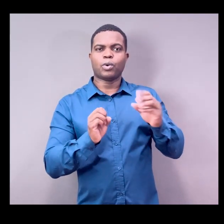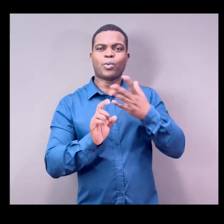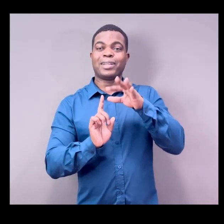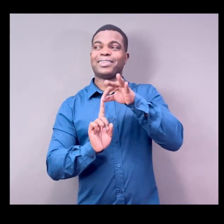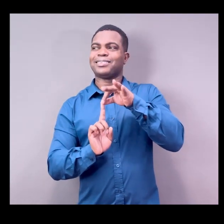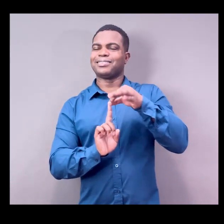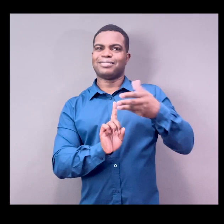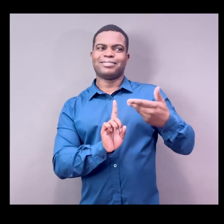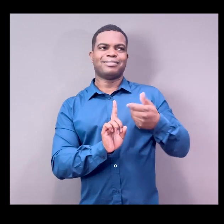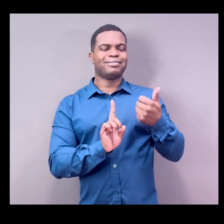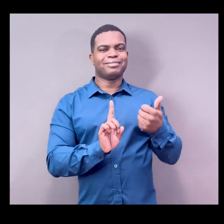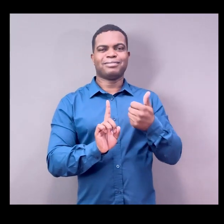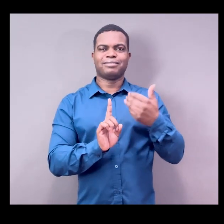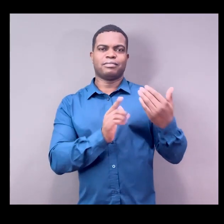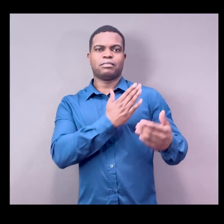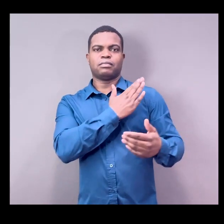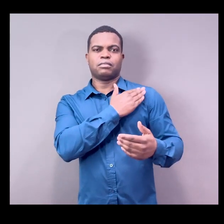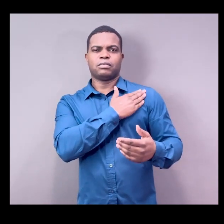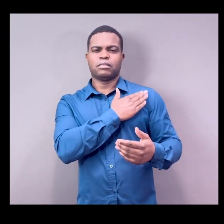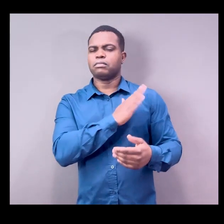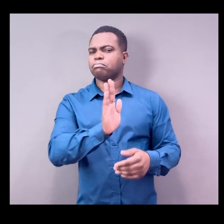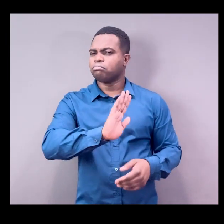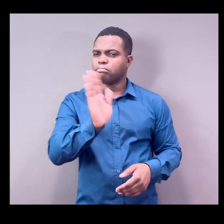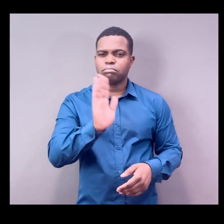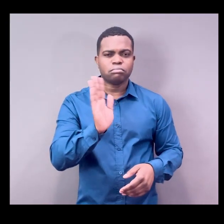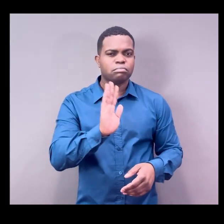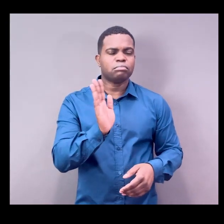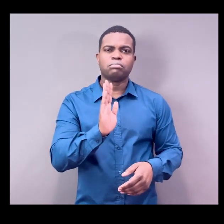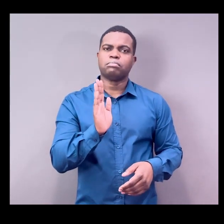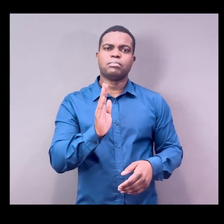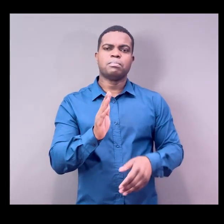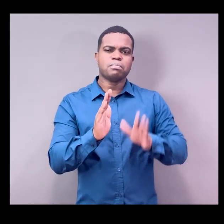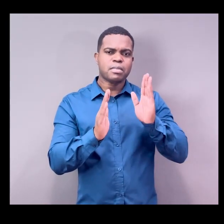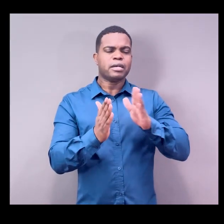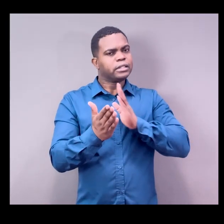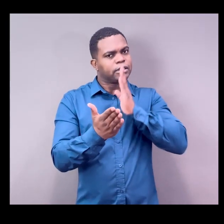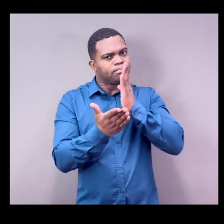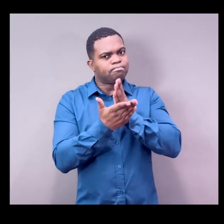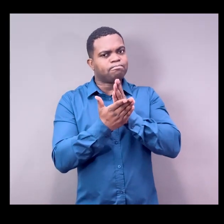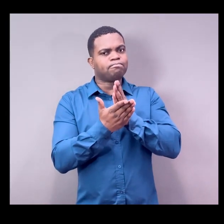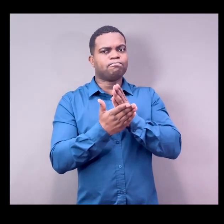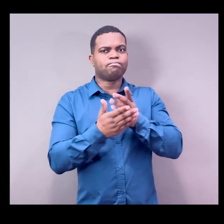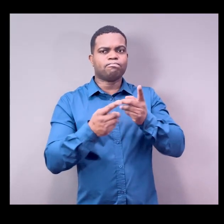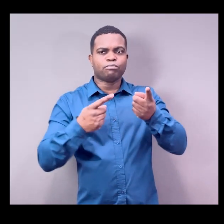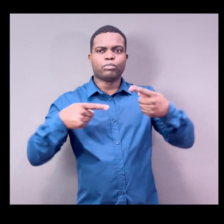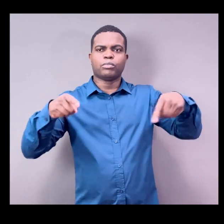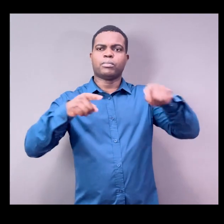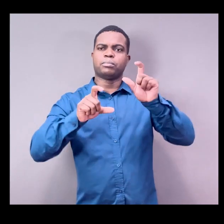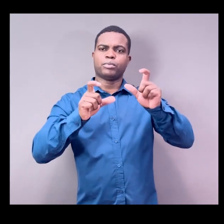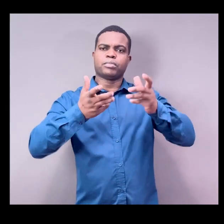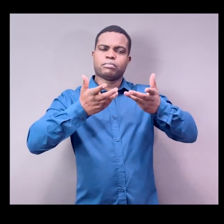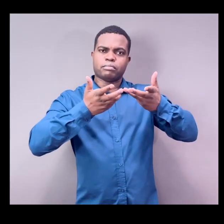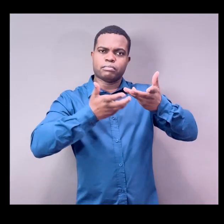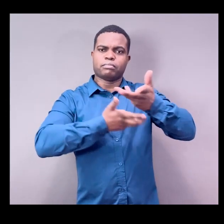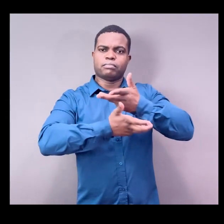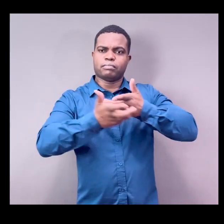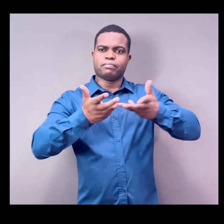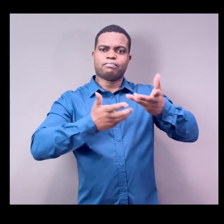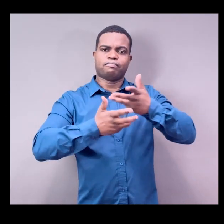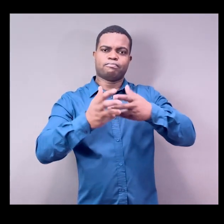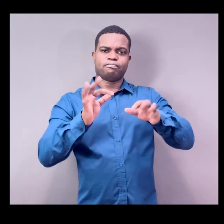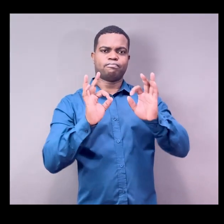represented. But in the real sense, you are not engaging them meaningfully. So you need to always engage whatever